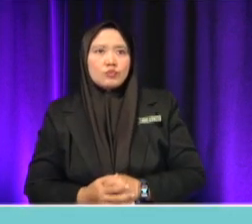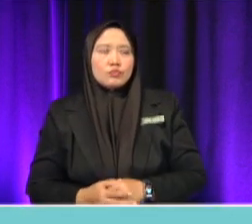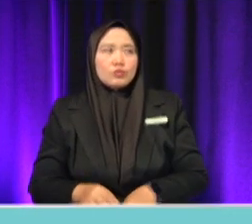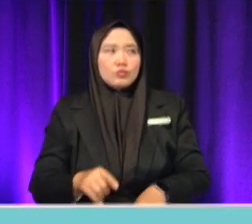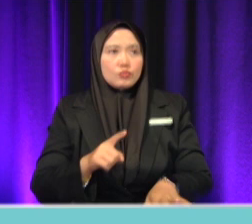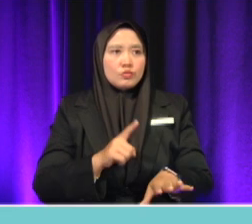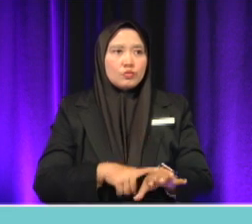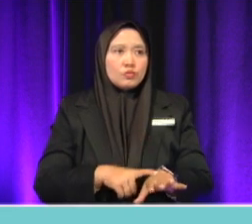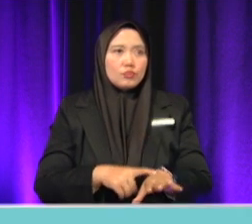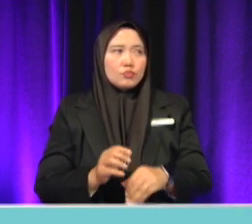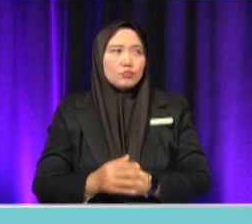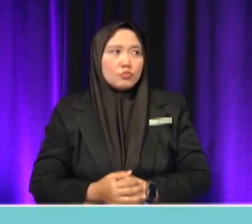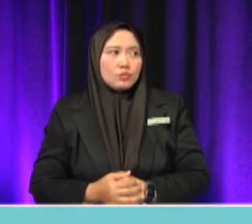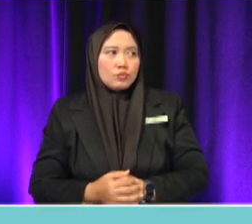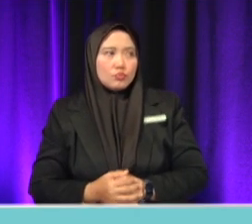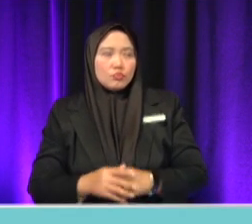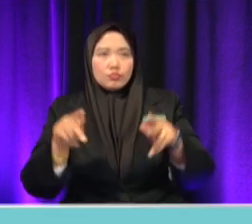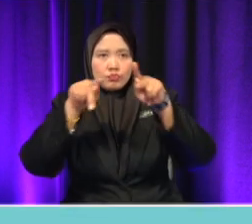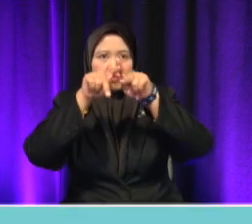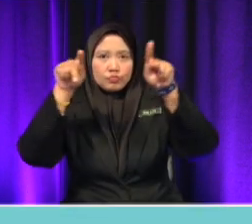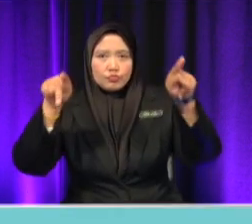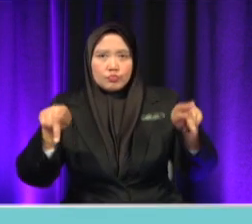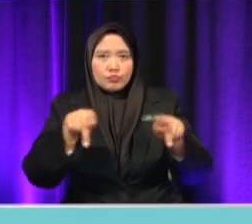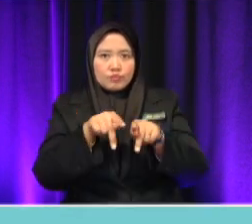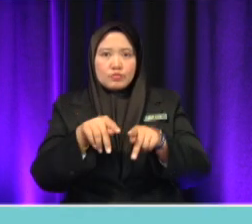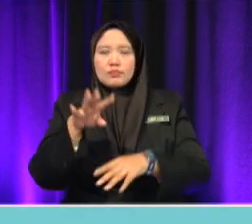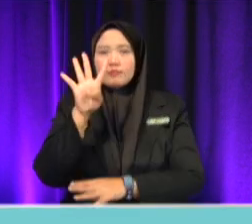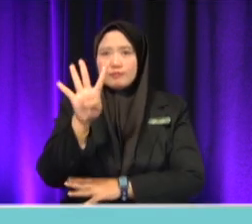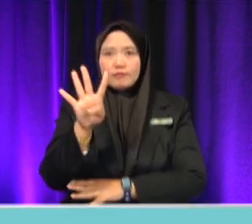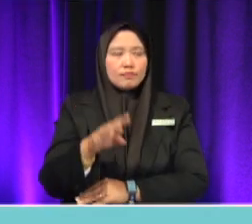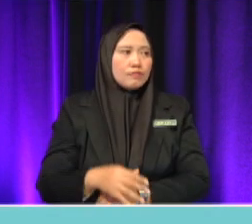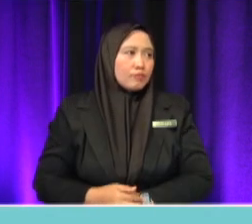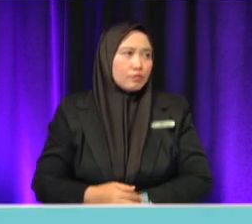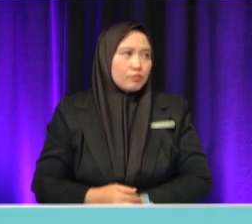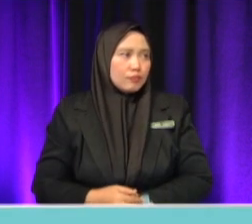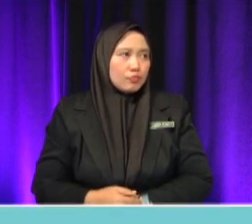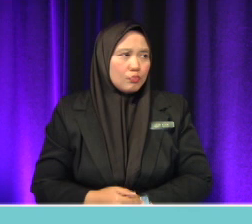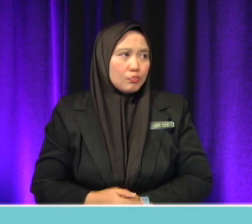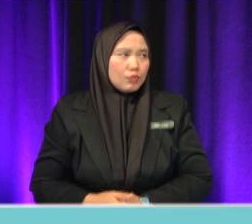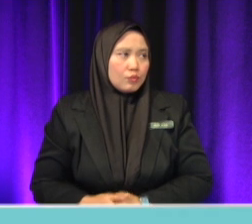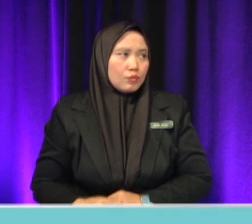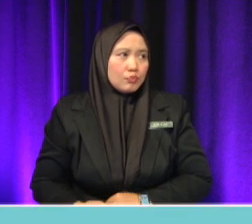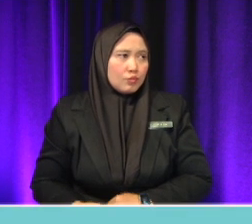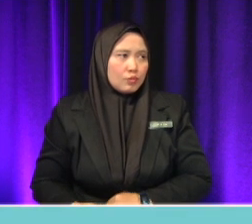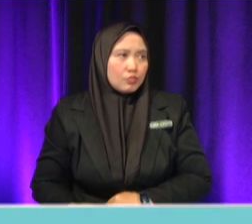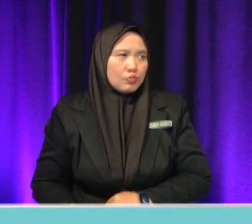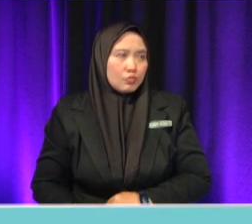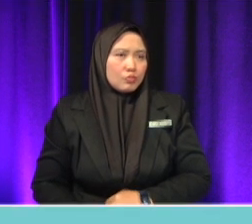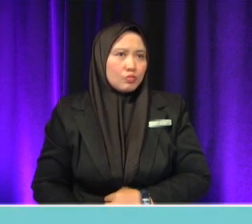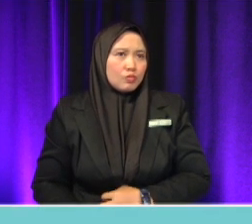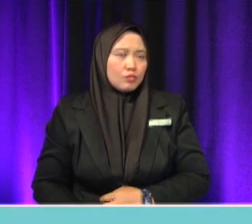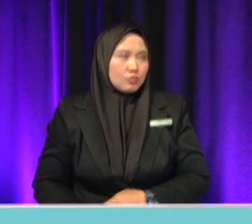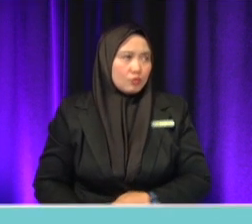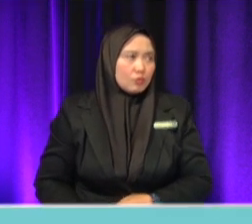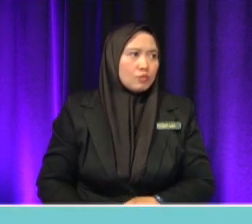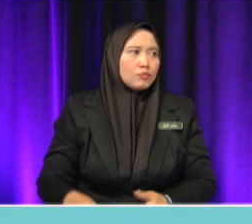4th paragraph, starting from the 2nd line until the 5th line. Okay, can you read that out loud? These